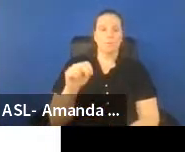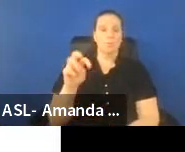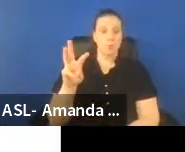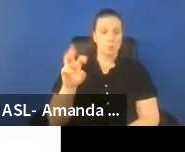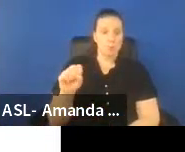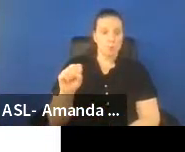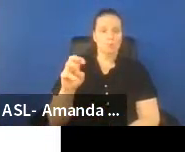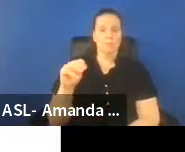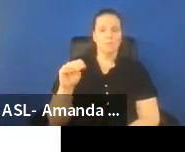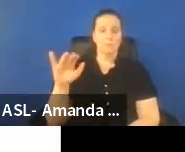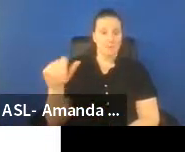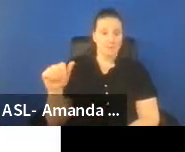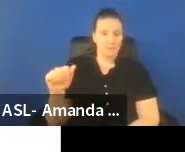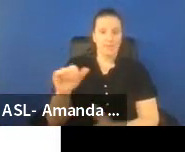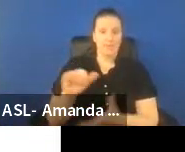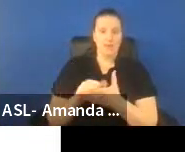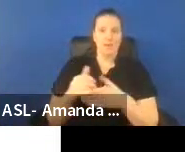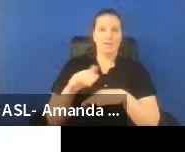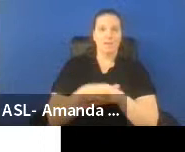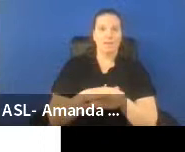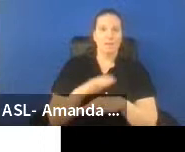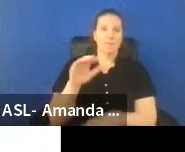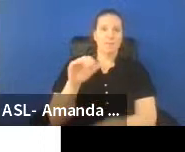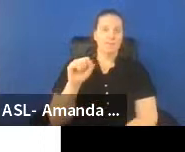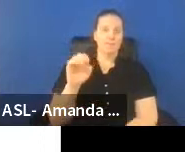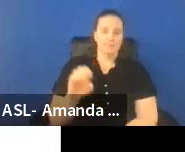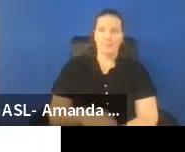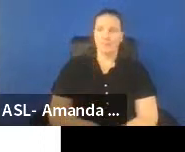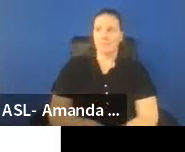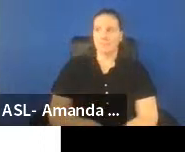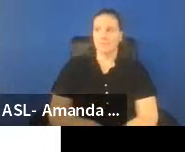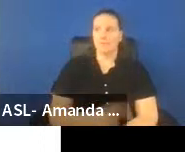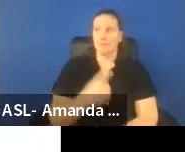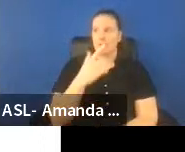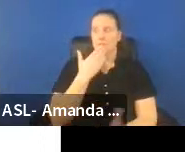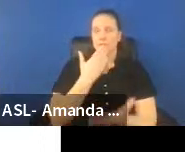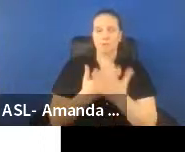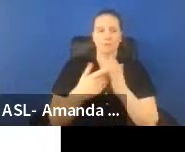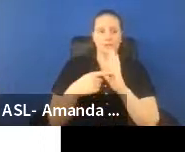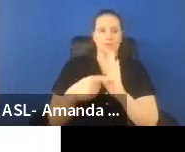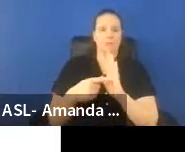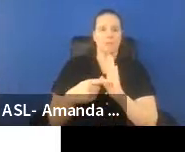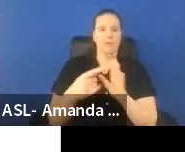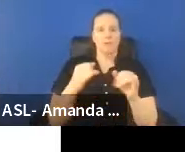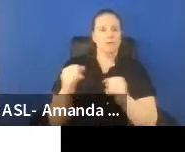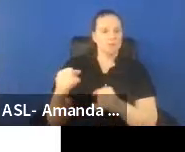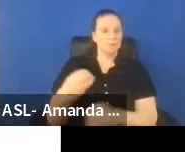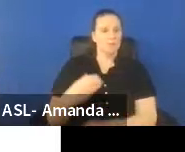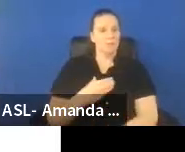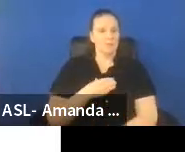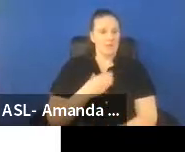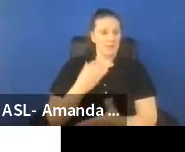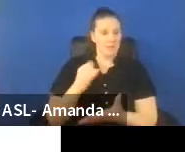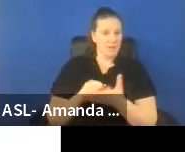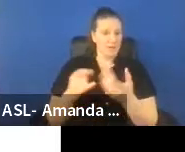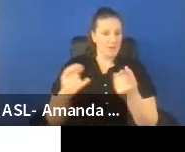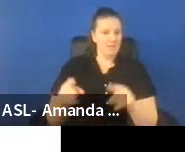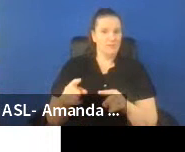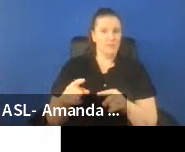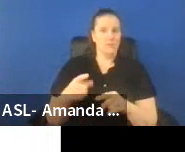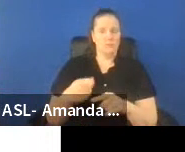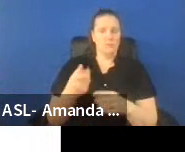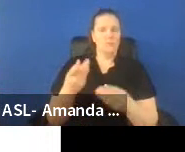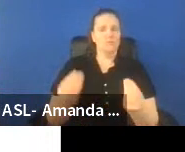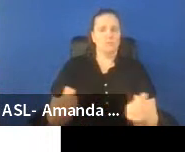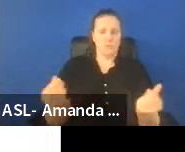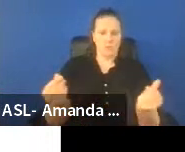that covered one of the cases. And it's a good example of an individual complaint that came in that we